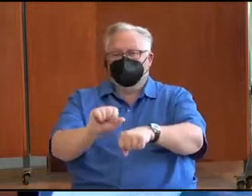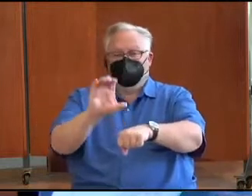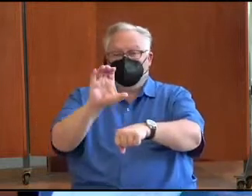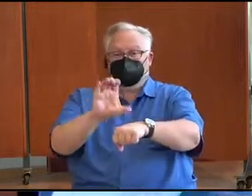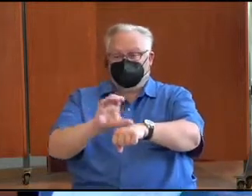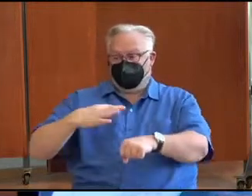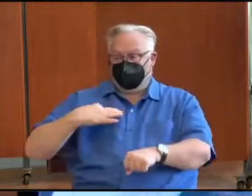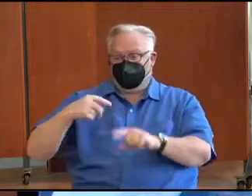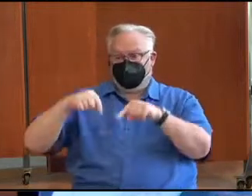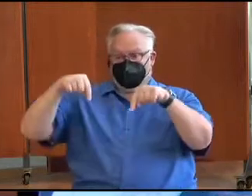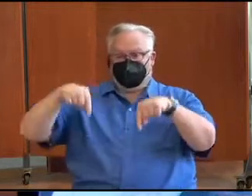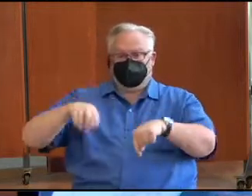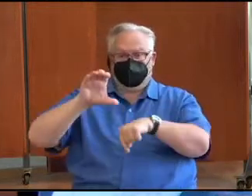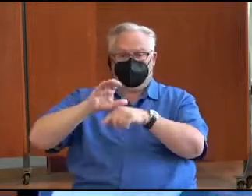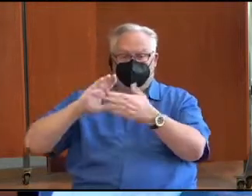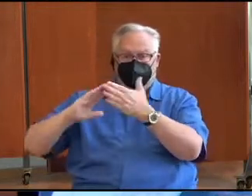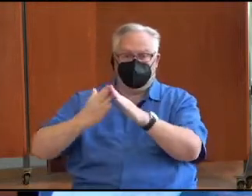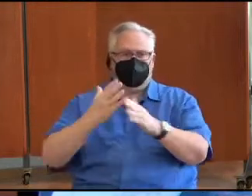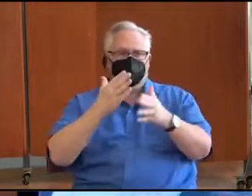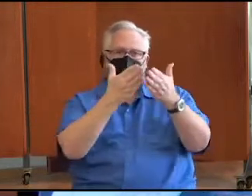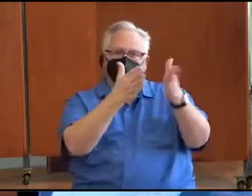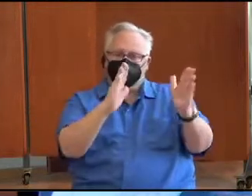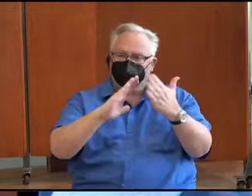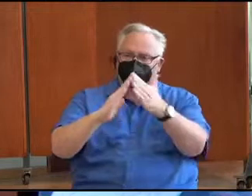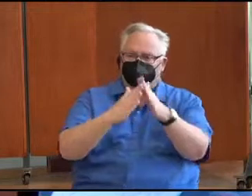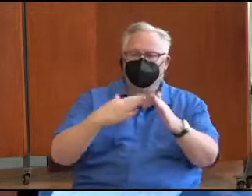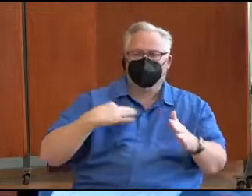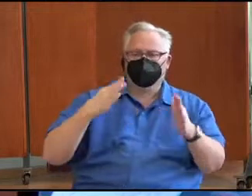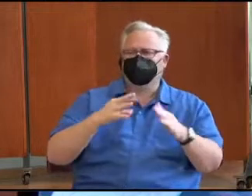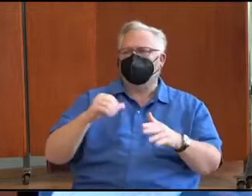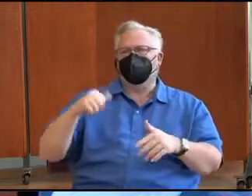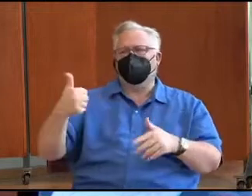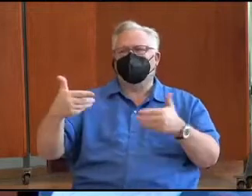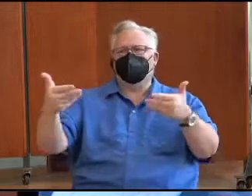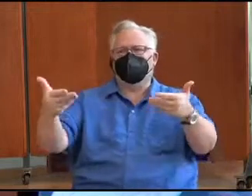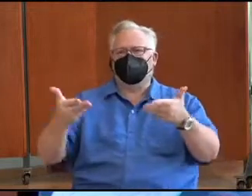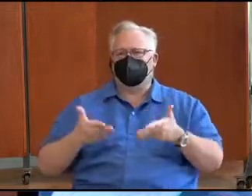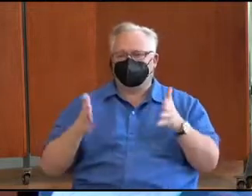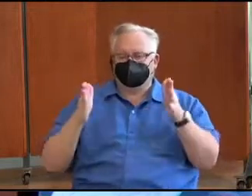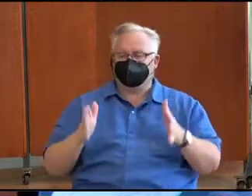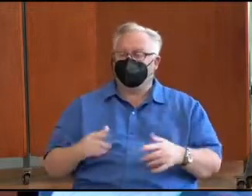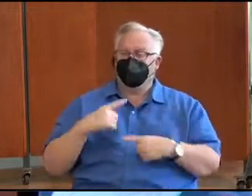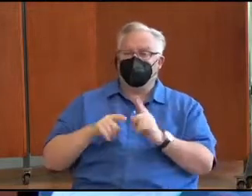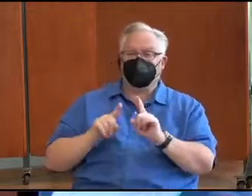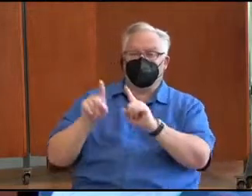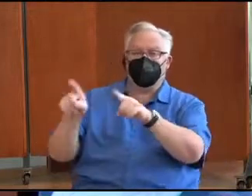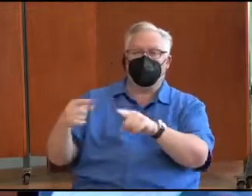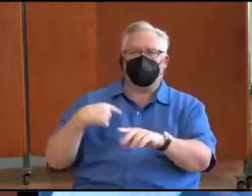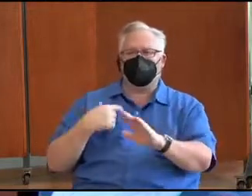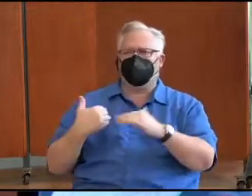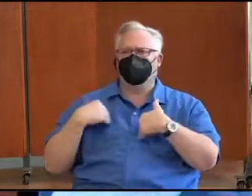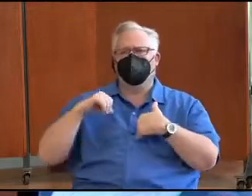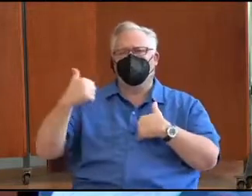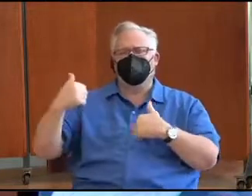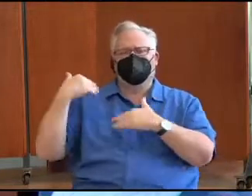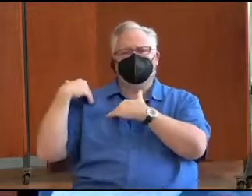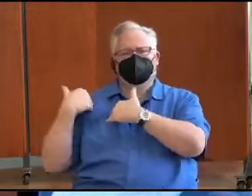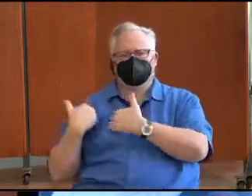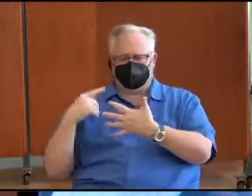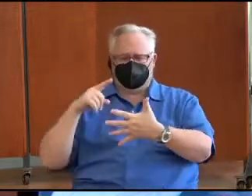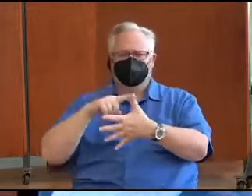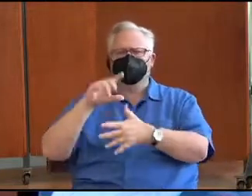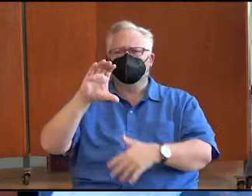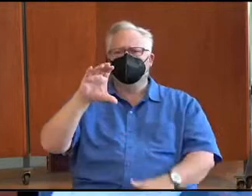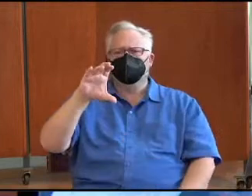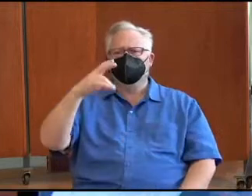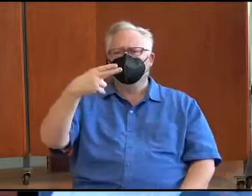the community volunteers, and the guests. I have other jobs when I'm there. I'm a chaplain. I accompany folks when they